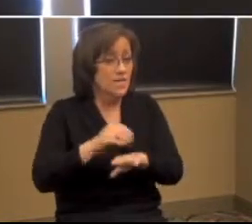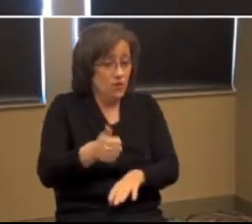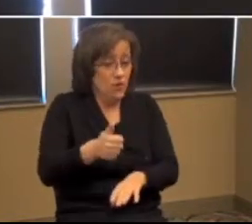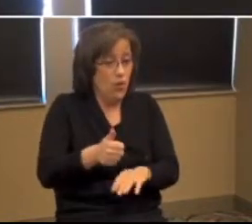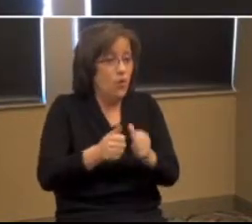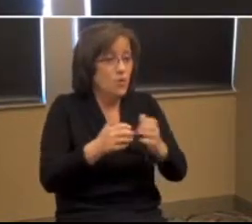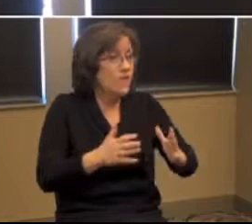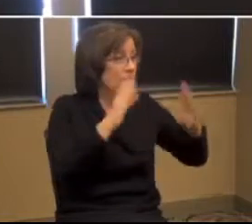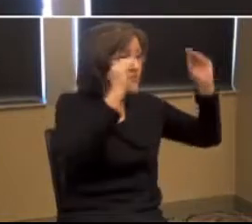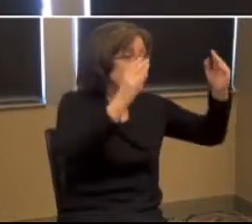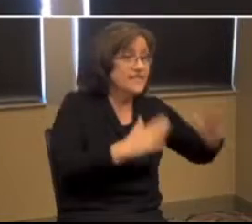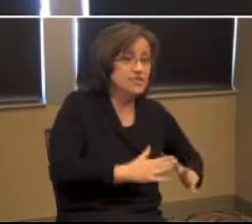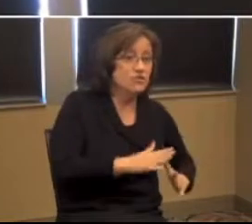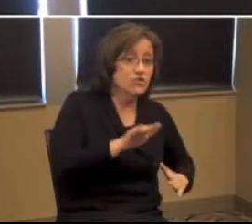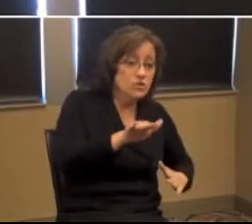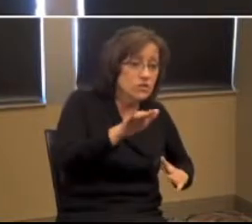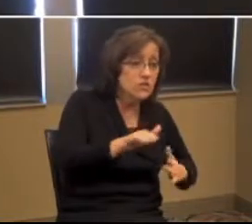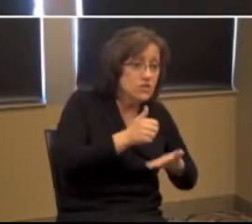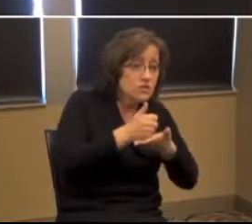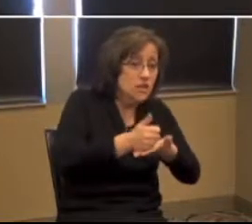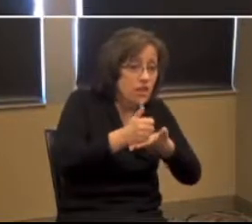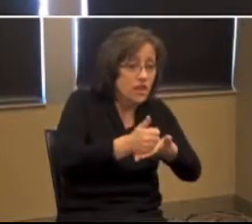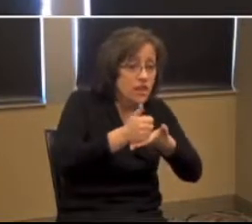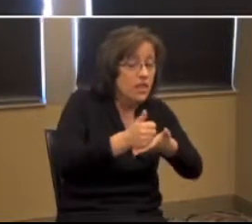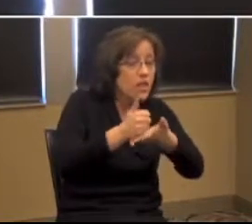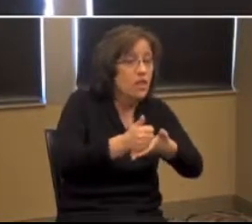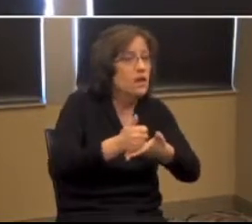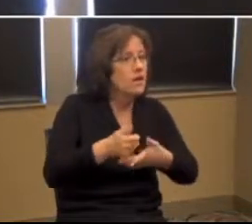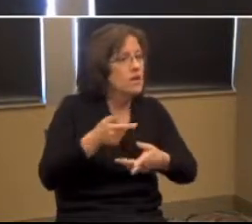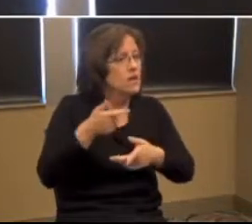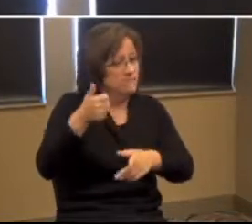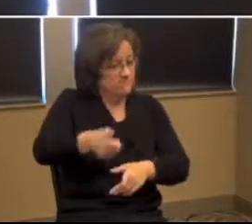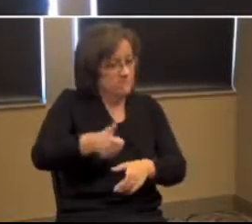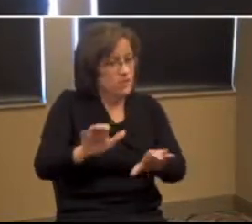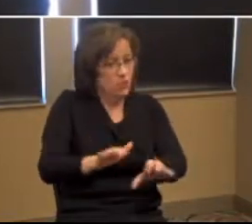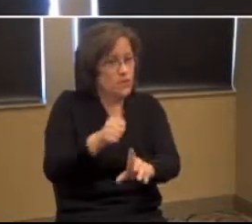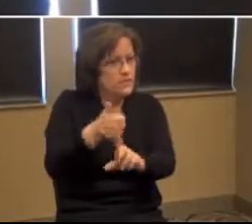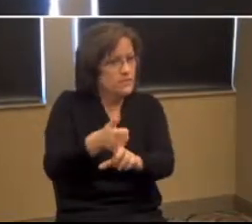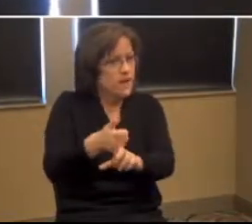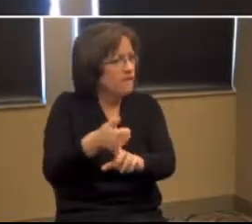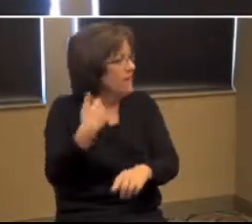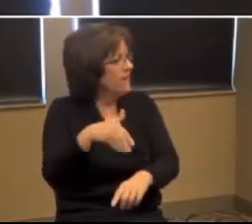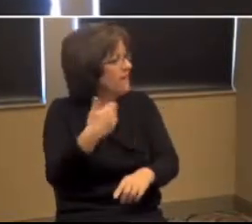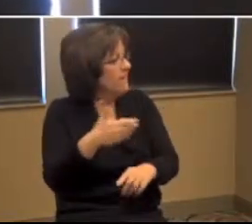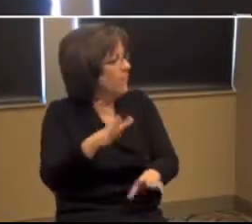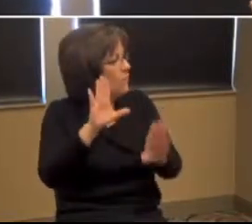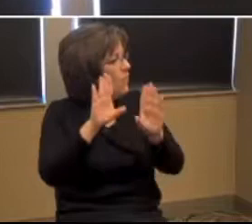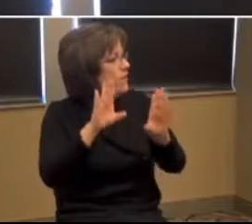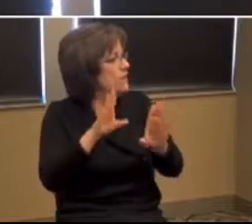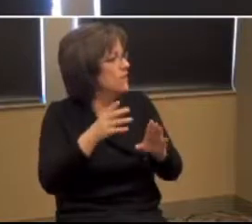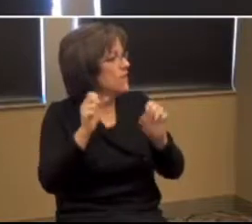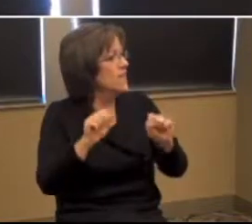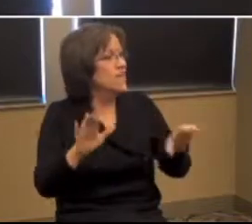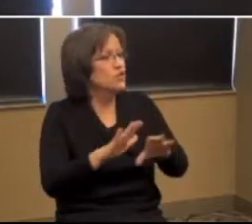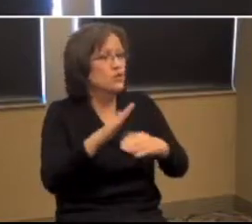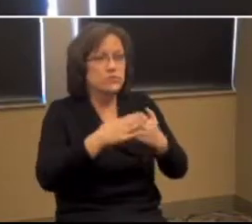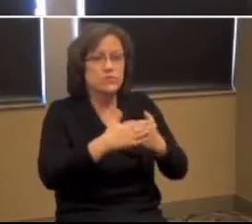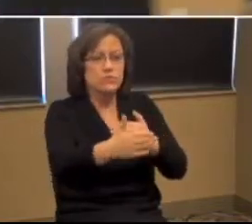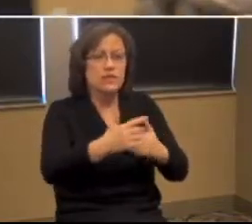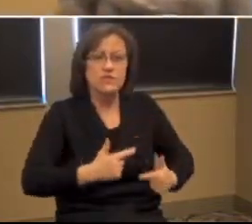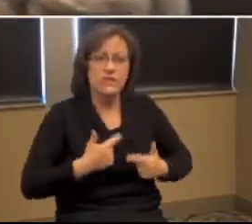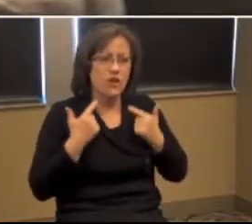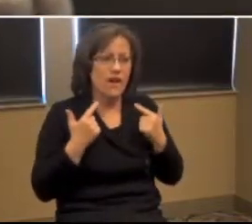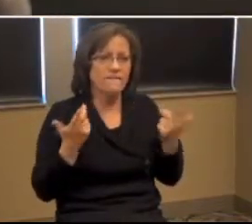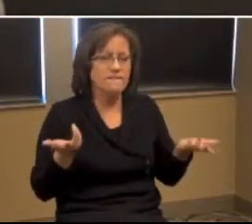support, huge. It's a wonderful thing, a wonderful skill that they're going to use lifelong.